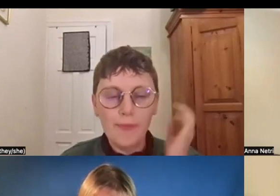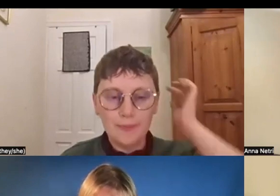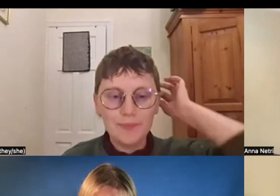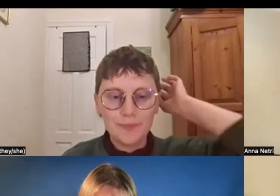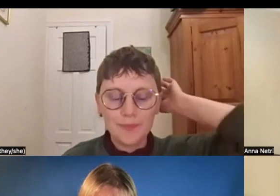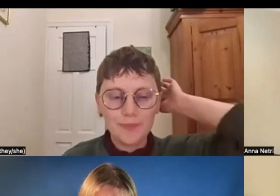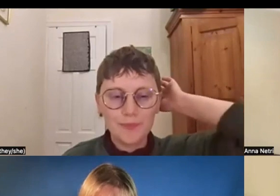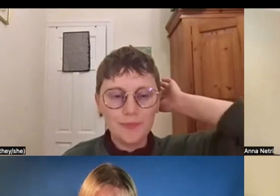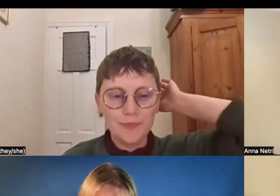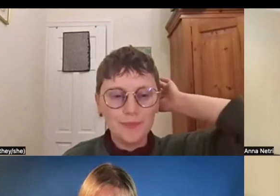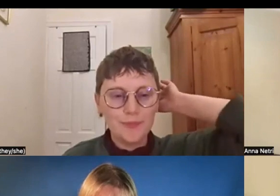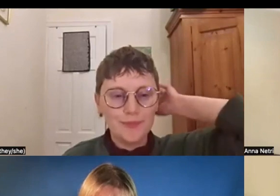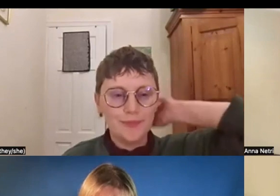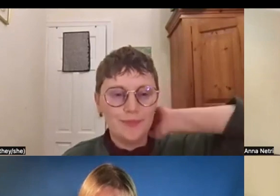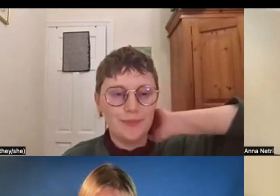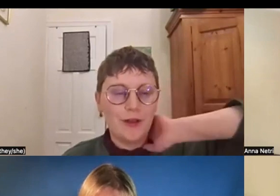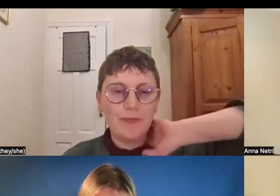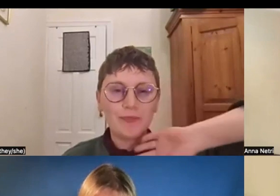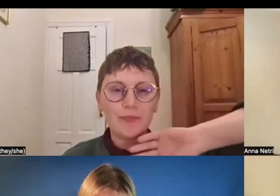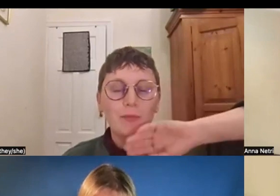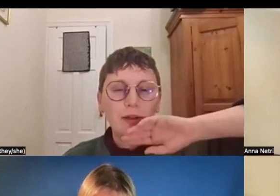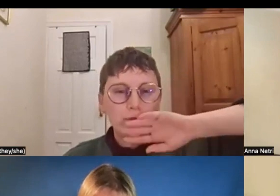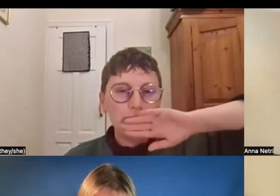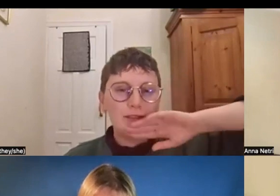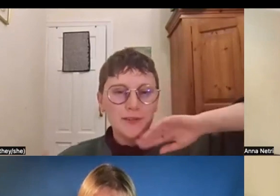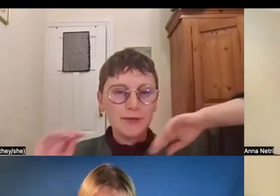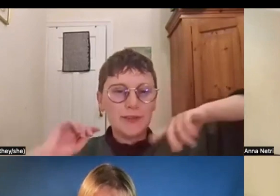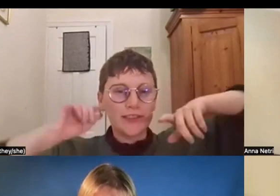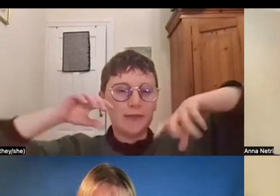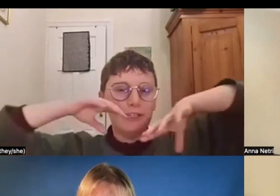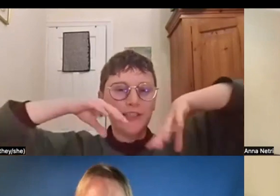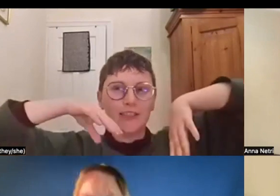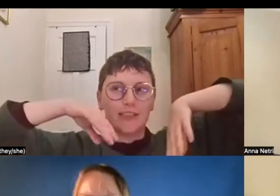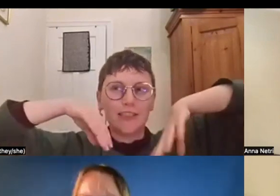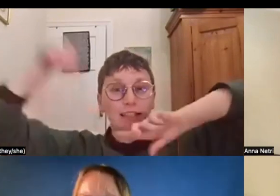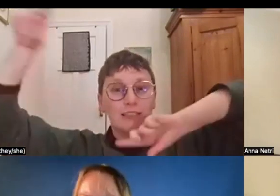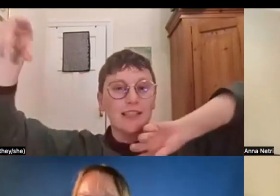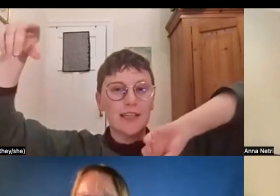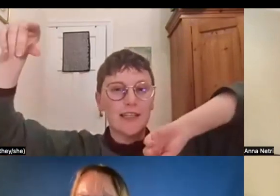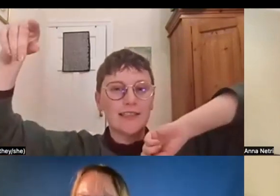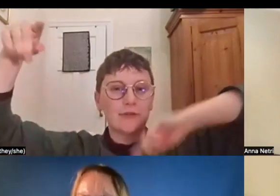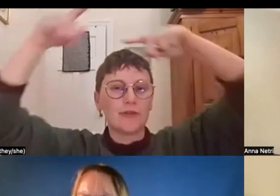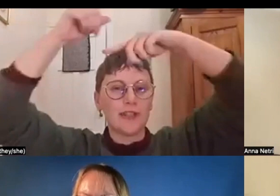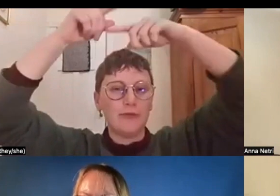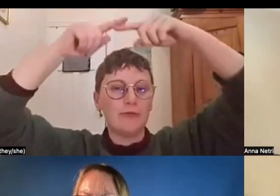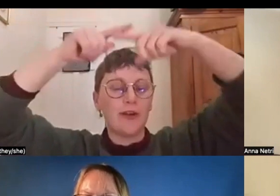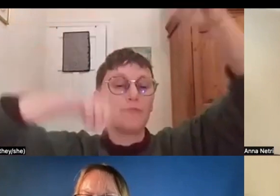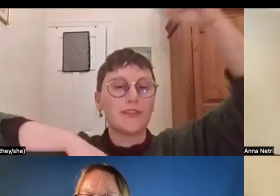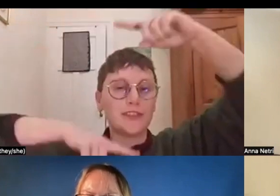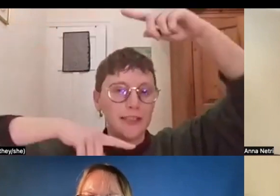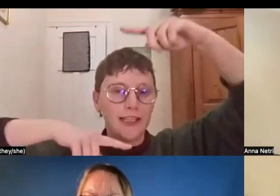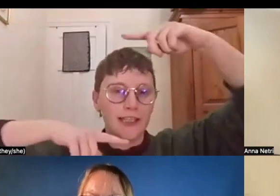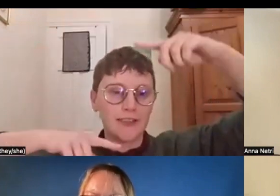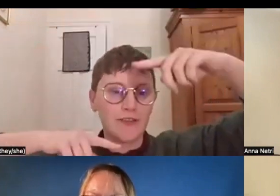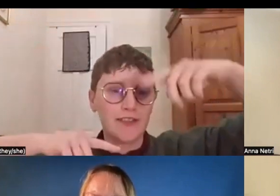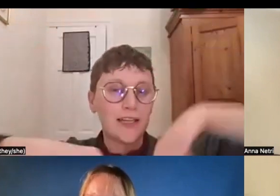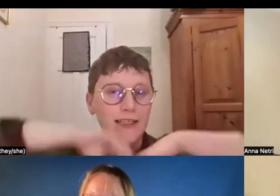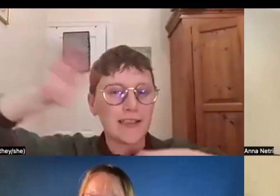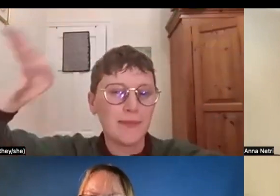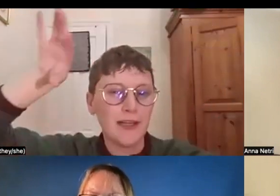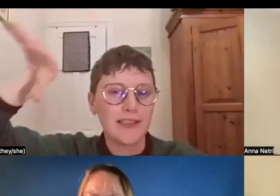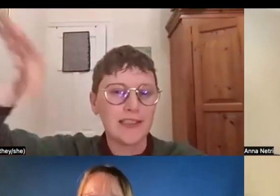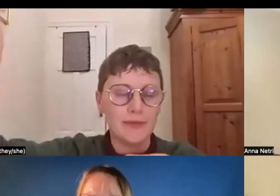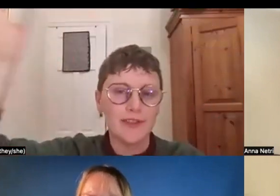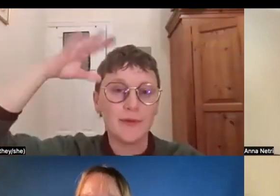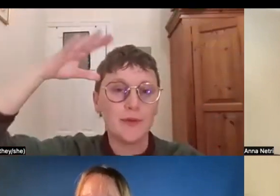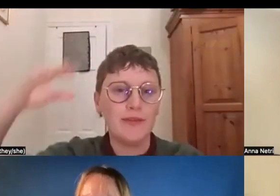in, that can be helpful. Most of the ones that are mentioned in the slides are also referenced at the end of the slides,